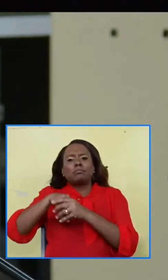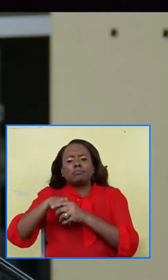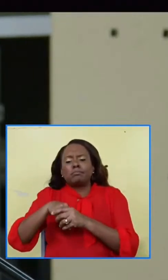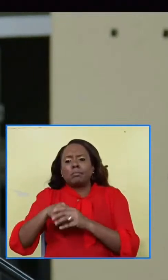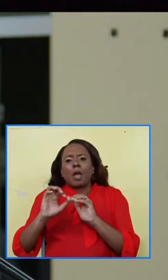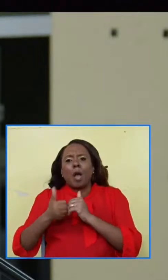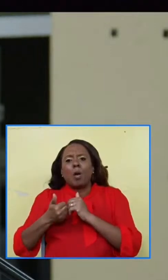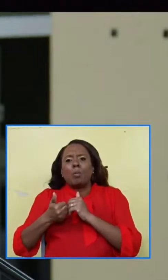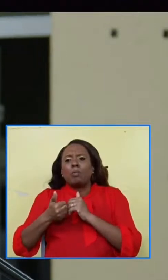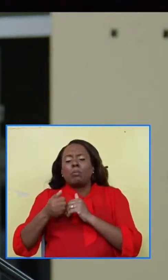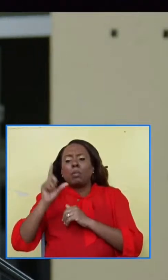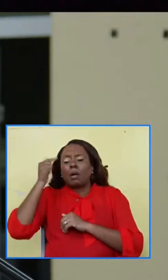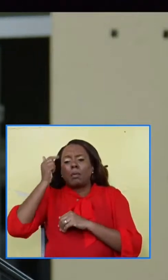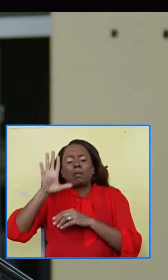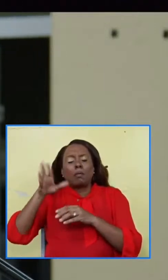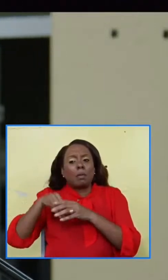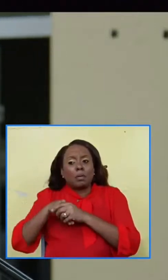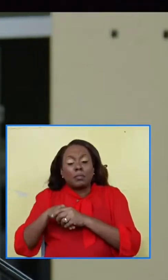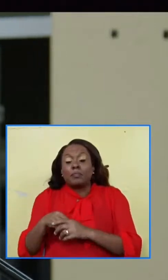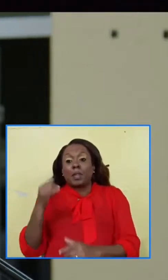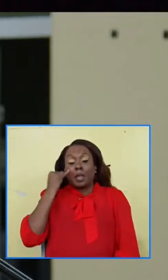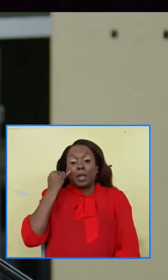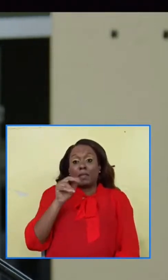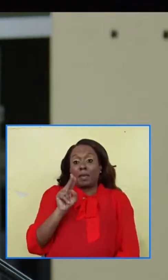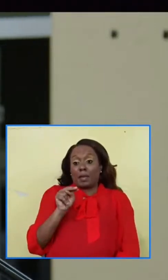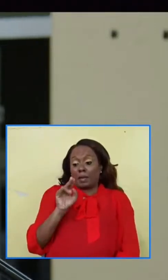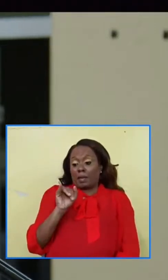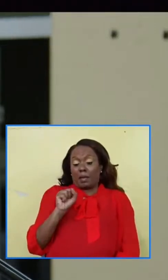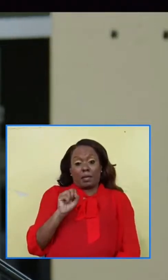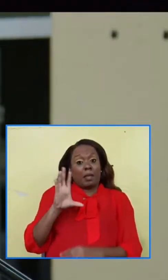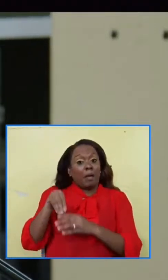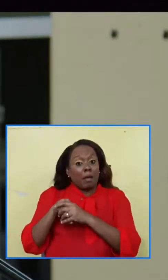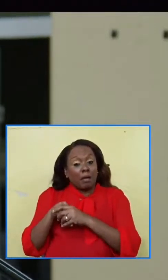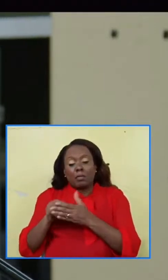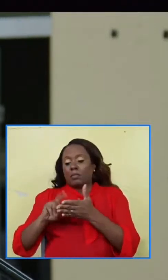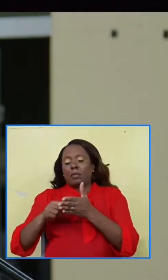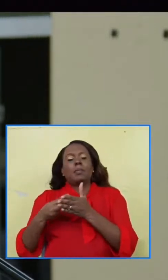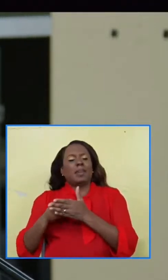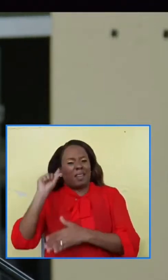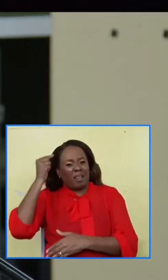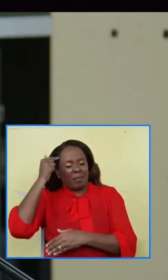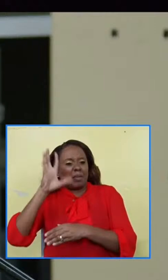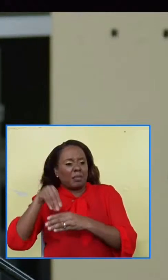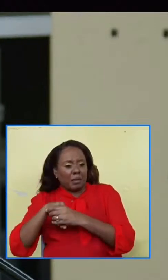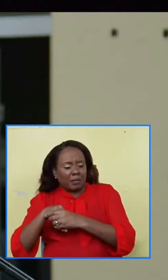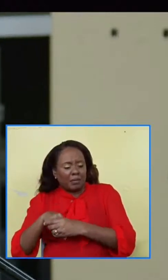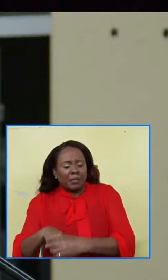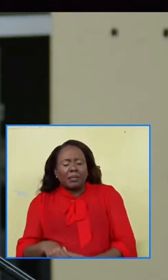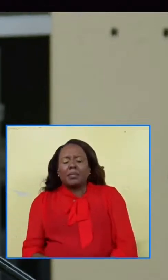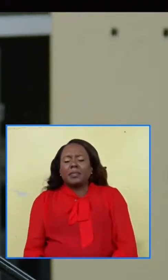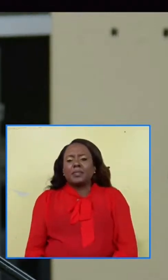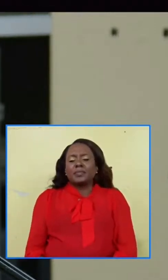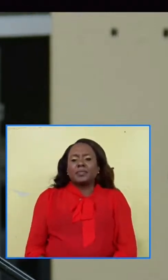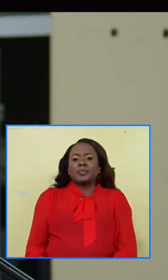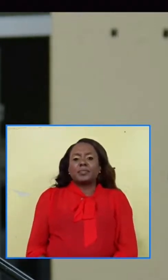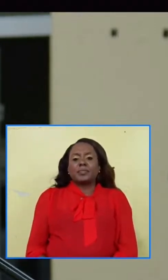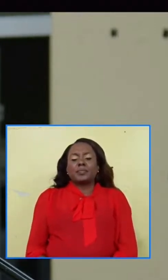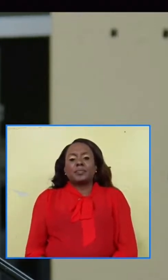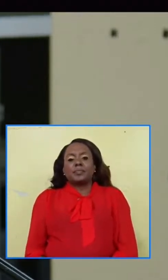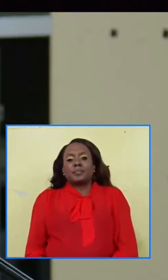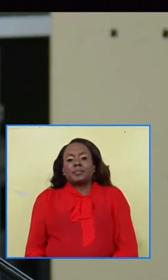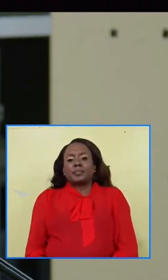a NIS investment is a government investment, okay? And